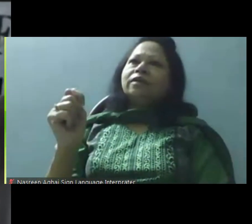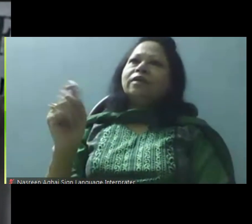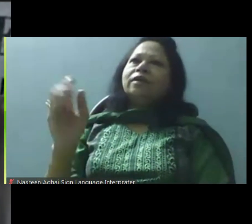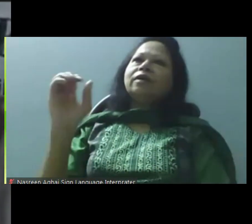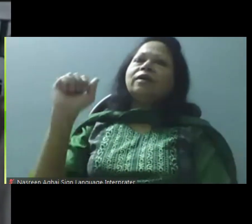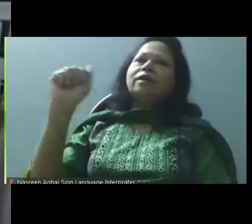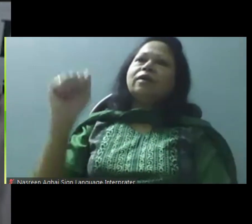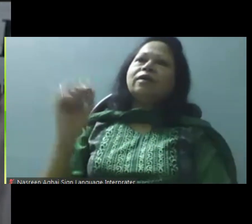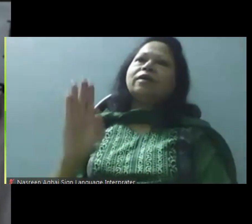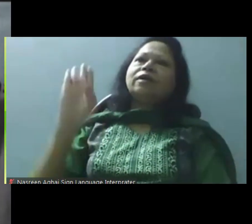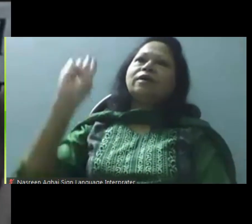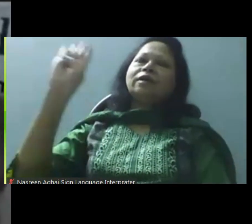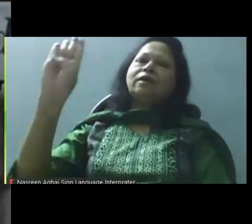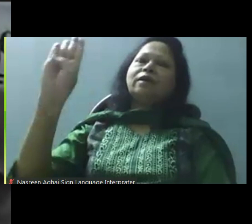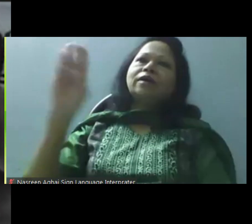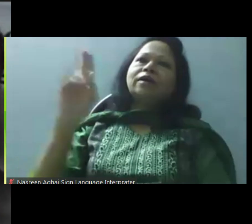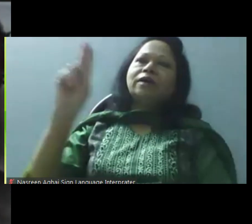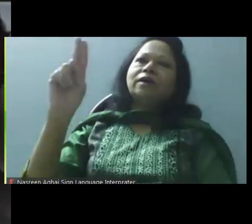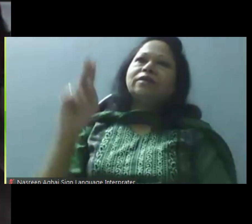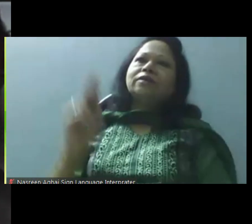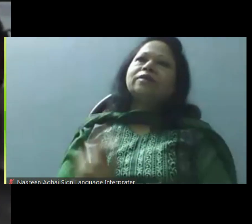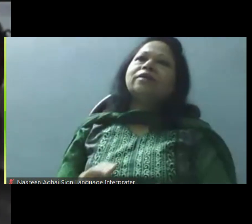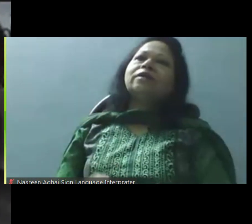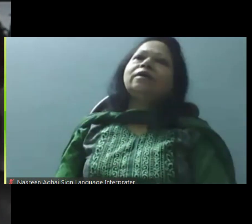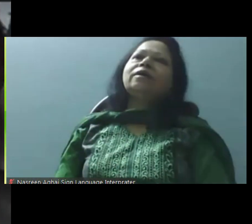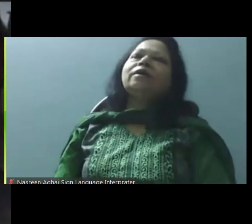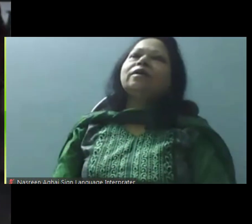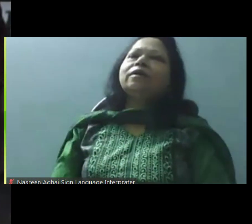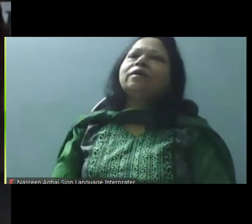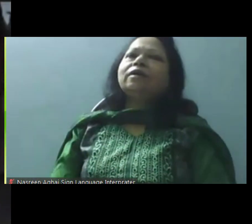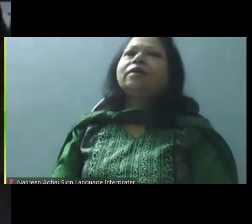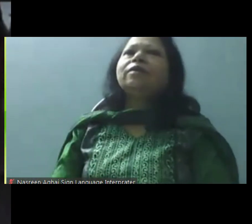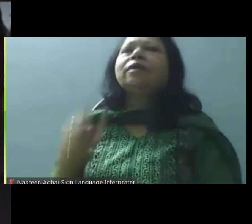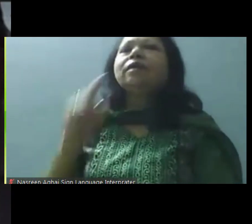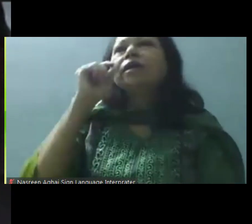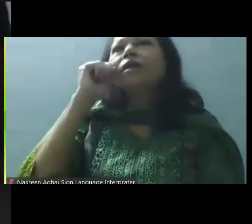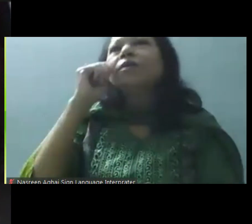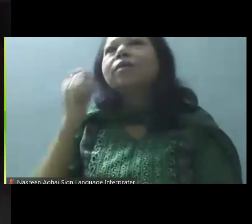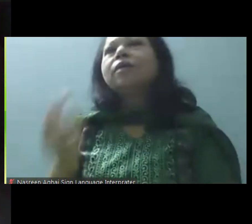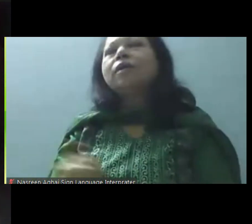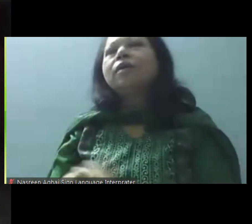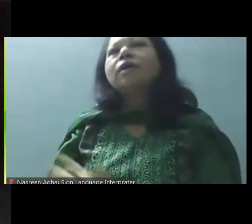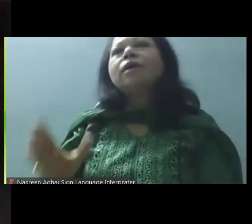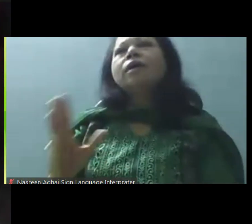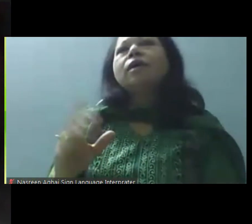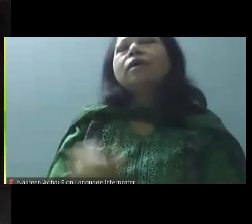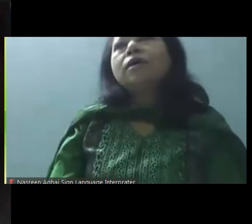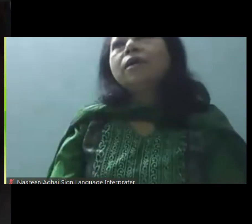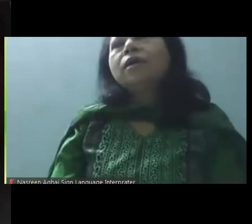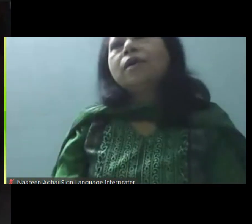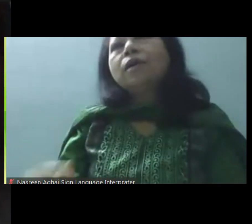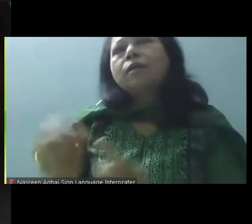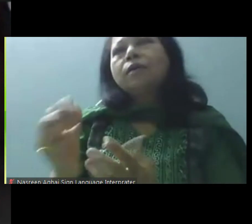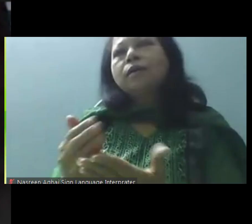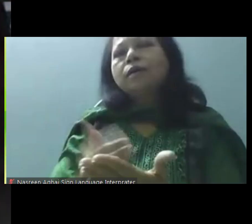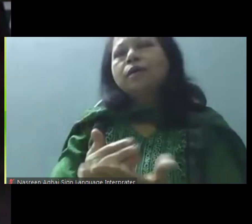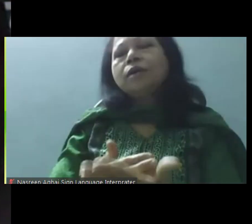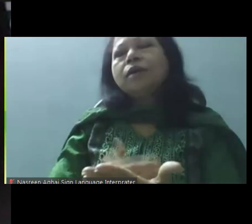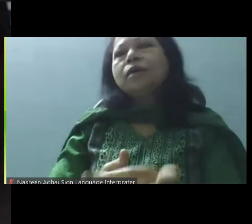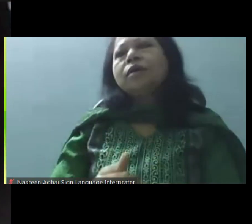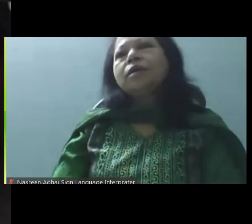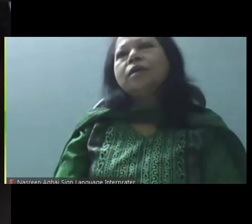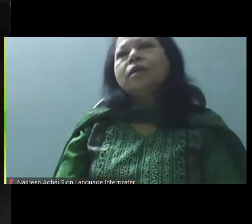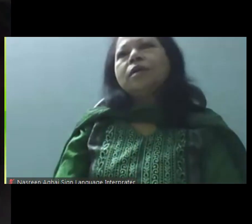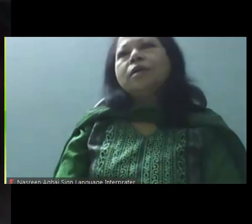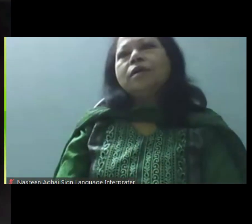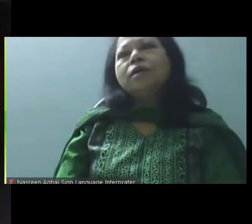policy guideline in developing countries, particularly to go ahead for any purpose,